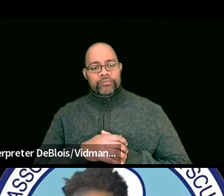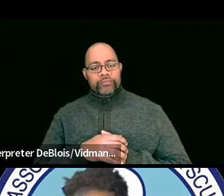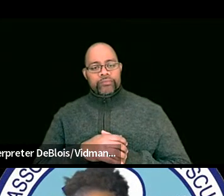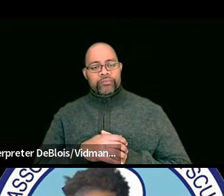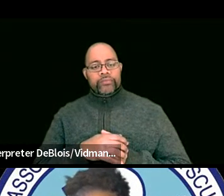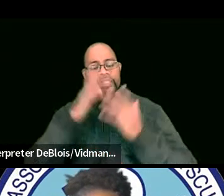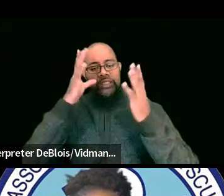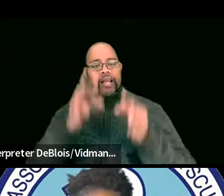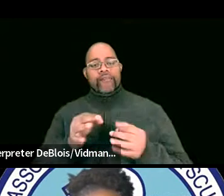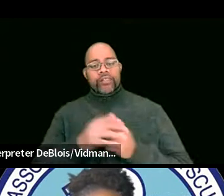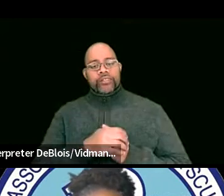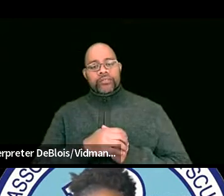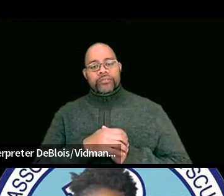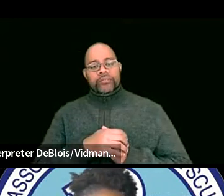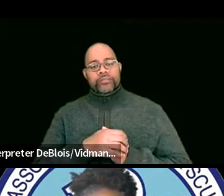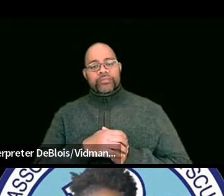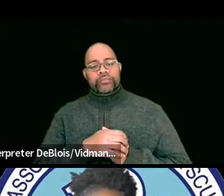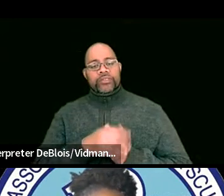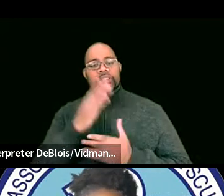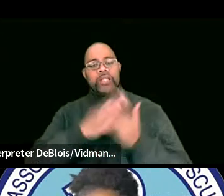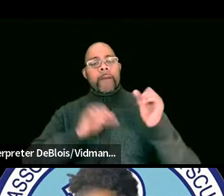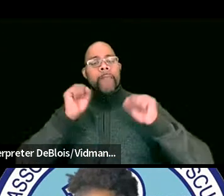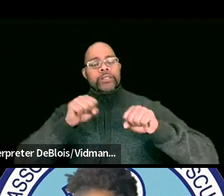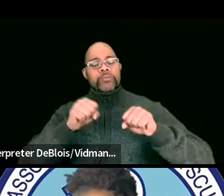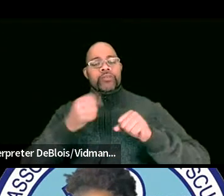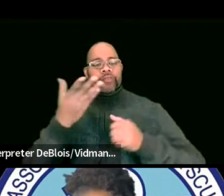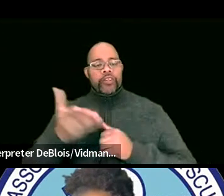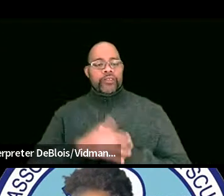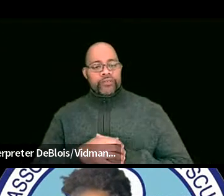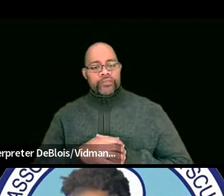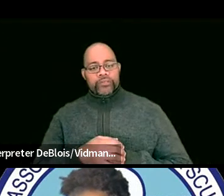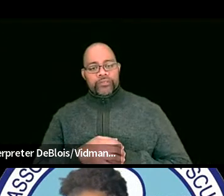there's definitely some possibilities out there.